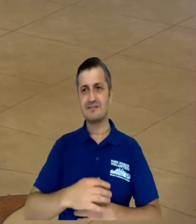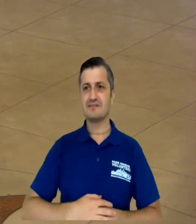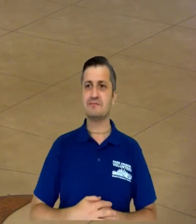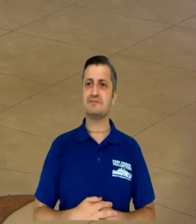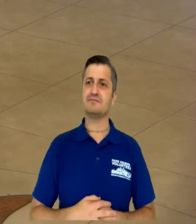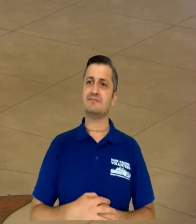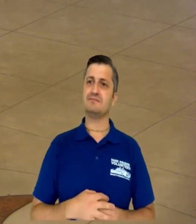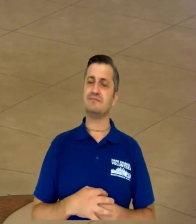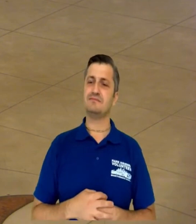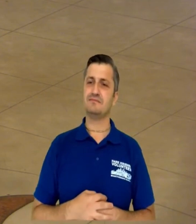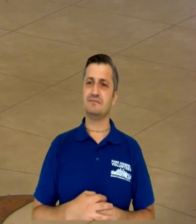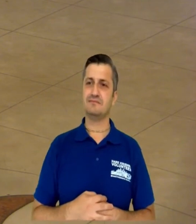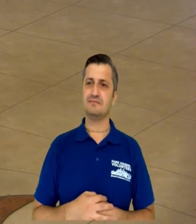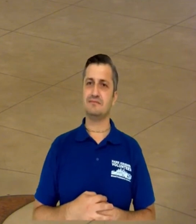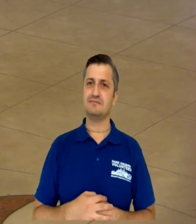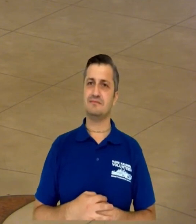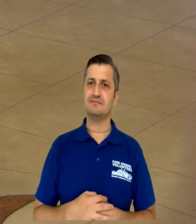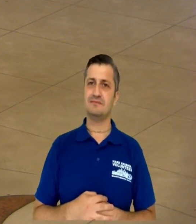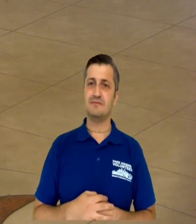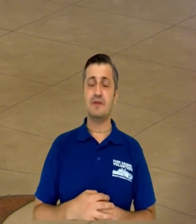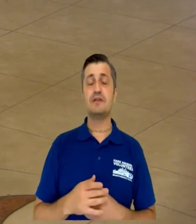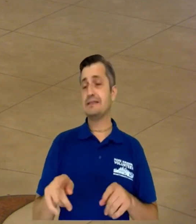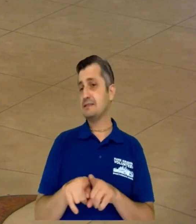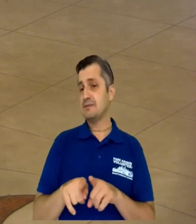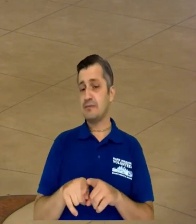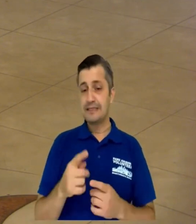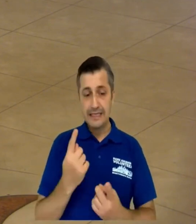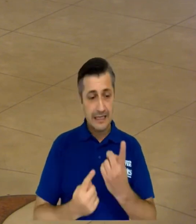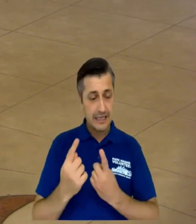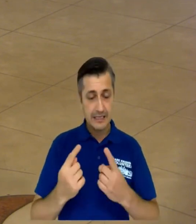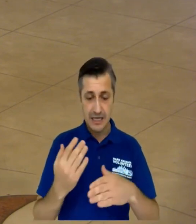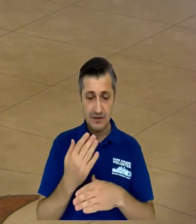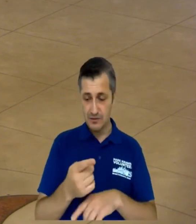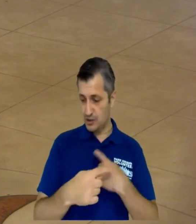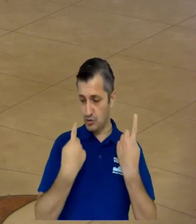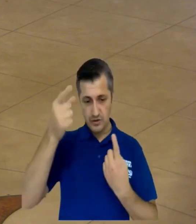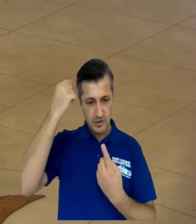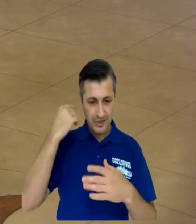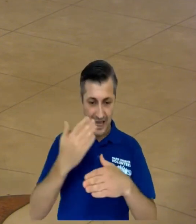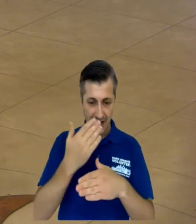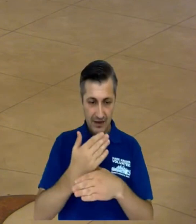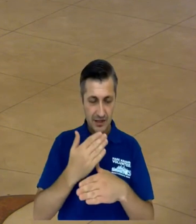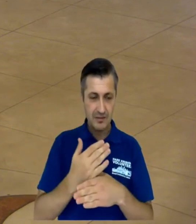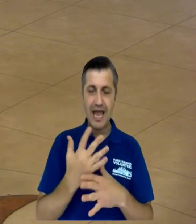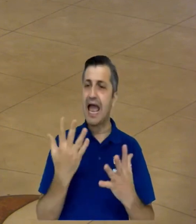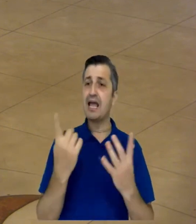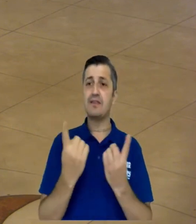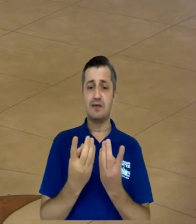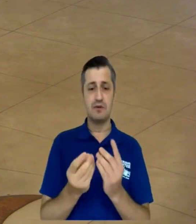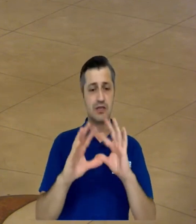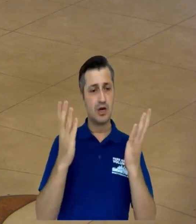Like this, in every activity we do as devotees, we could take anything in this material world. We could take anything in this material world and